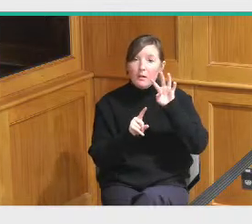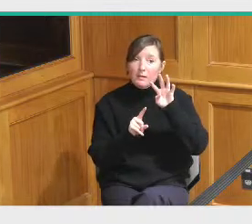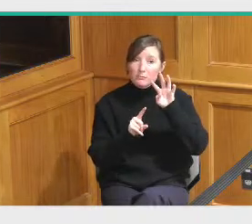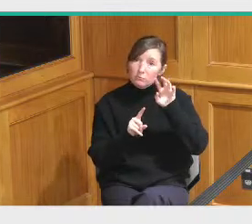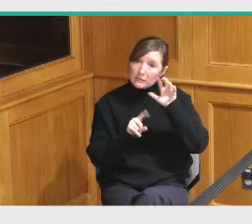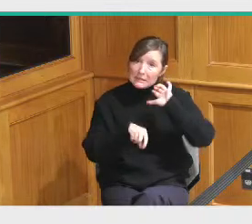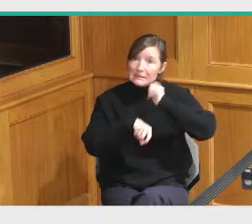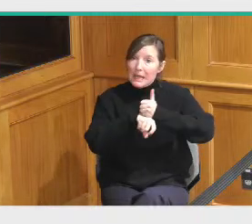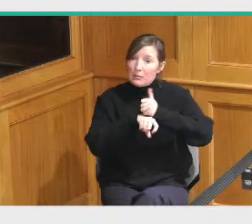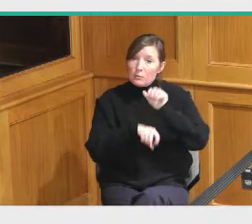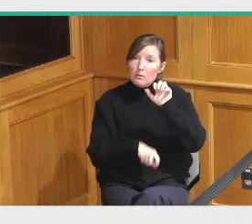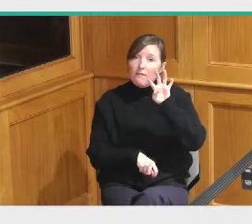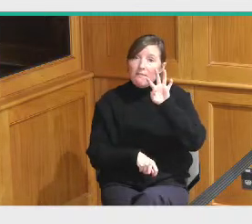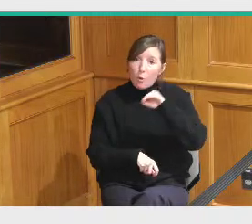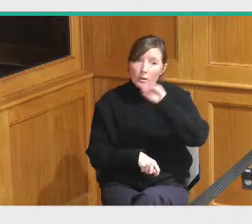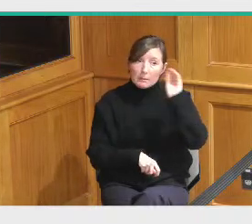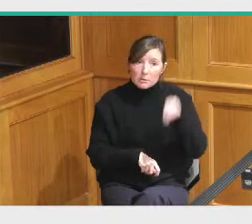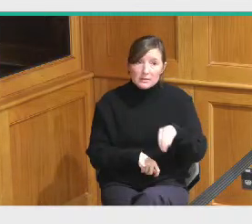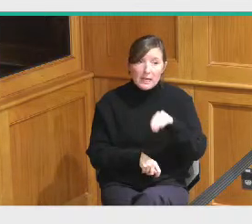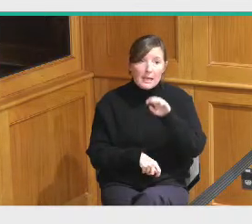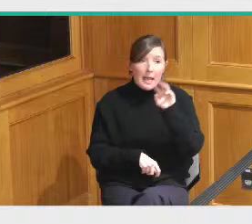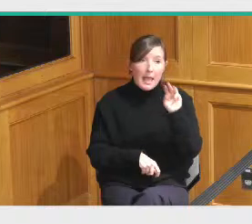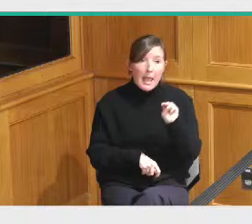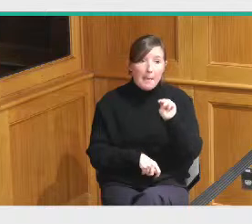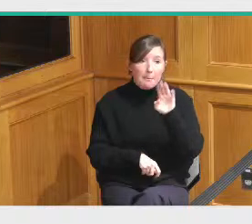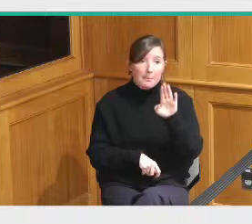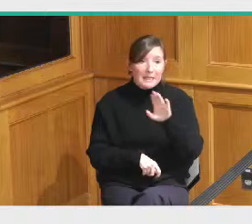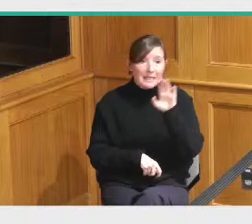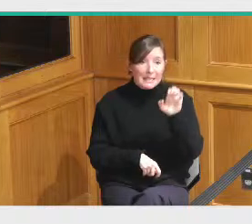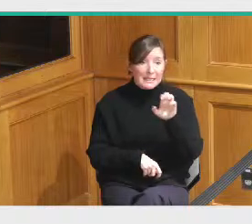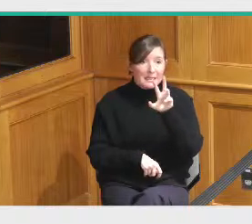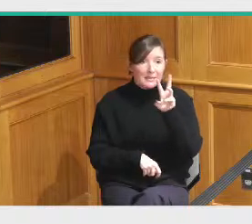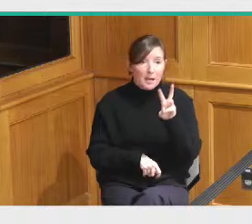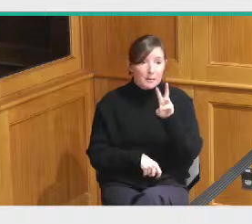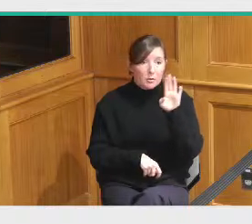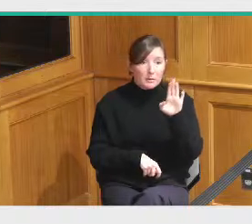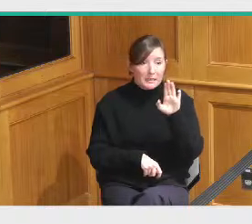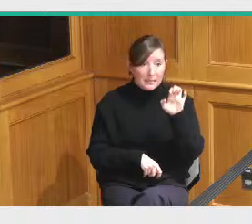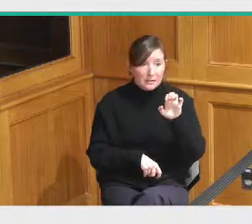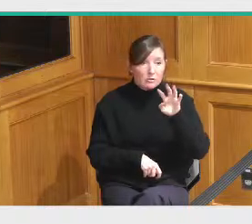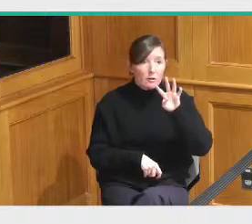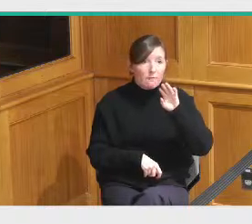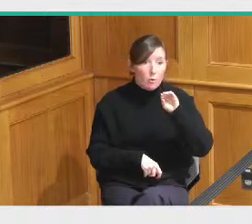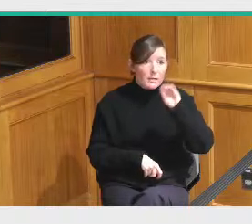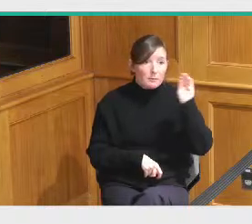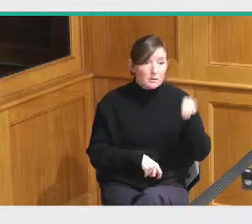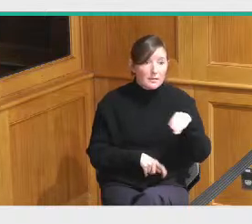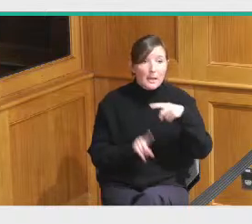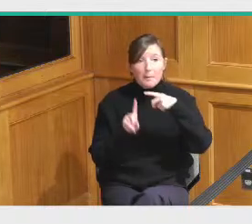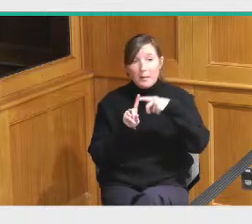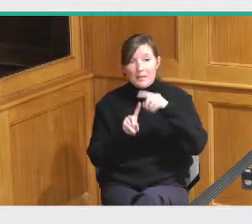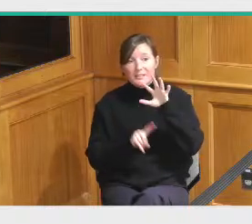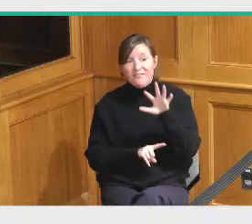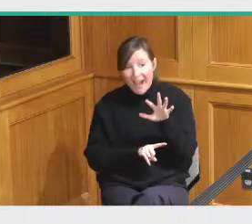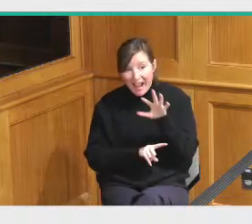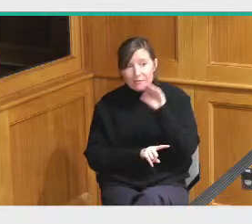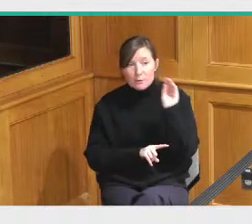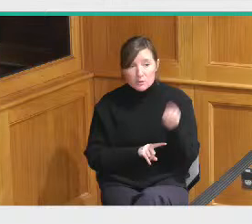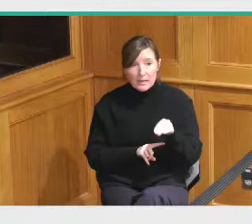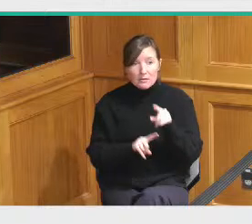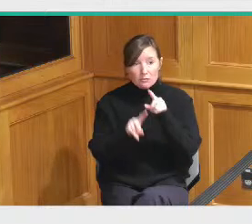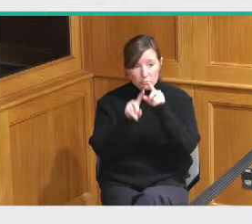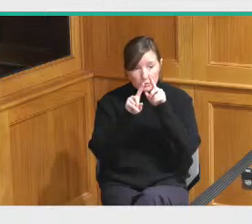40% MBE, WBE. So there's a 20% MBE plus a 5% reach goal. So in